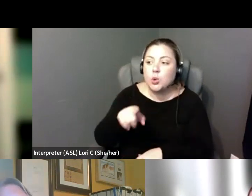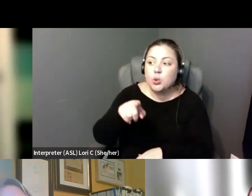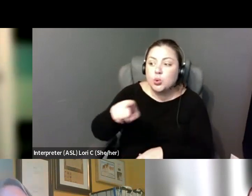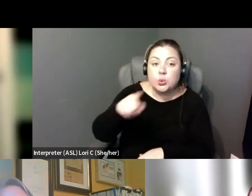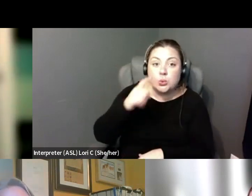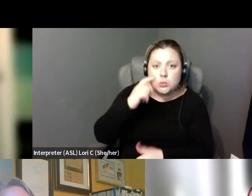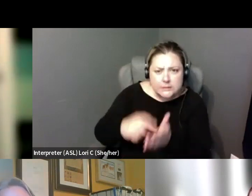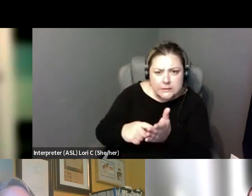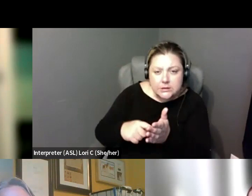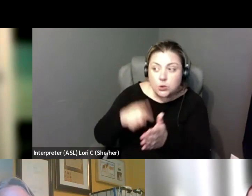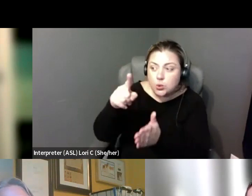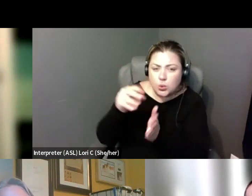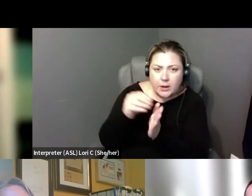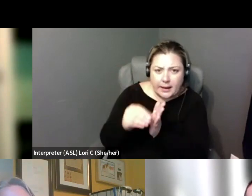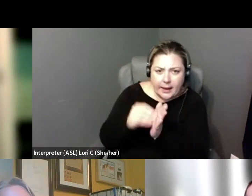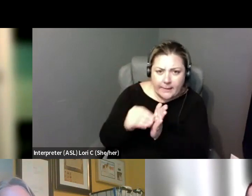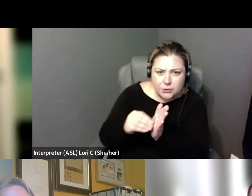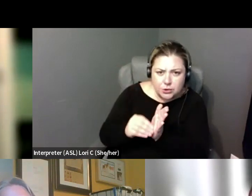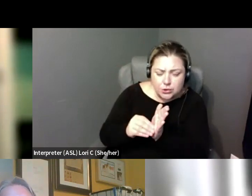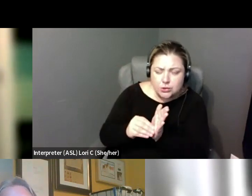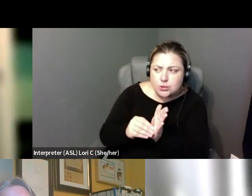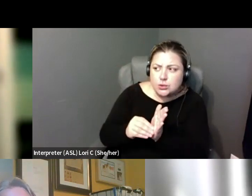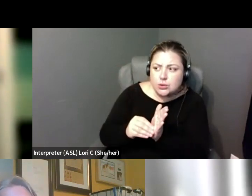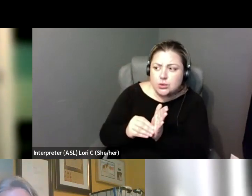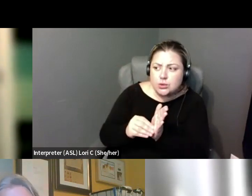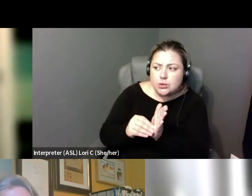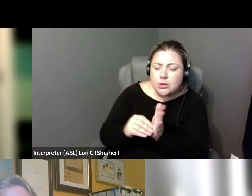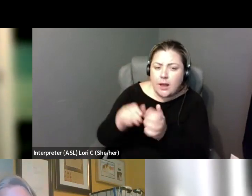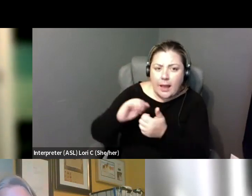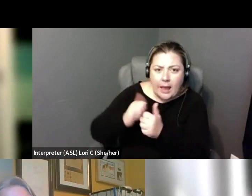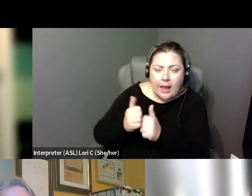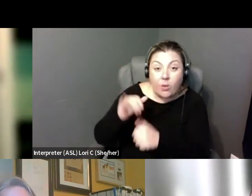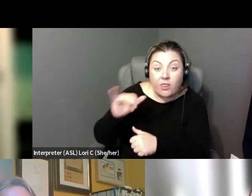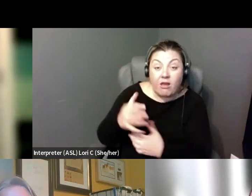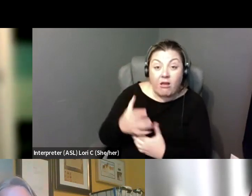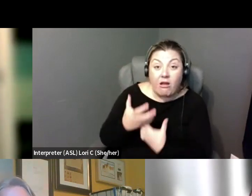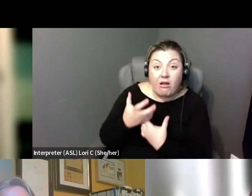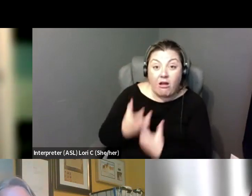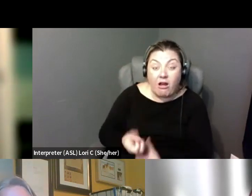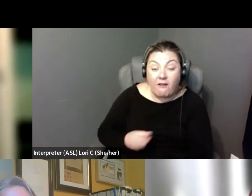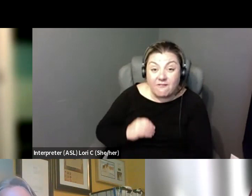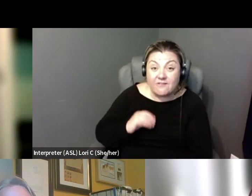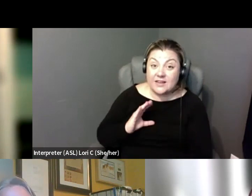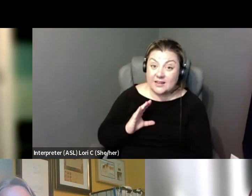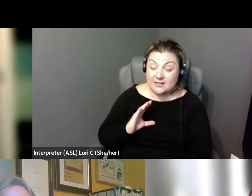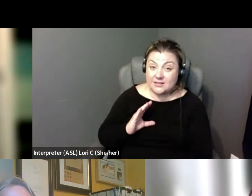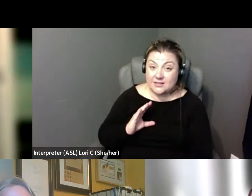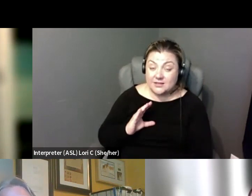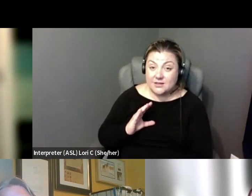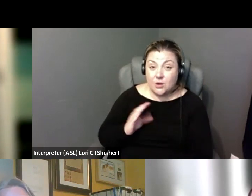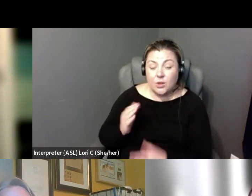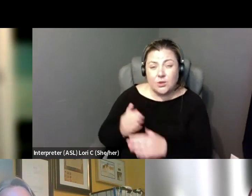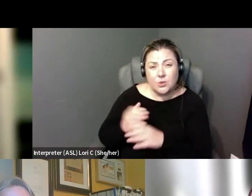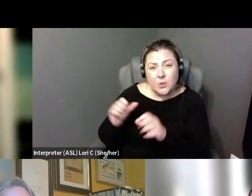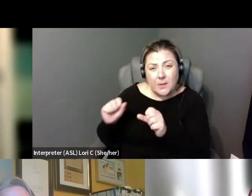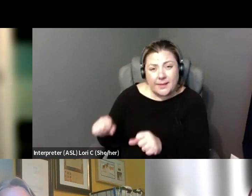you capturing how that's that sort of confidence actually in an ability